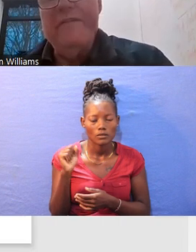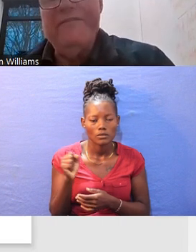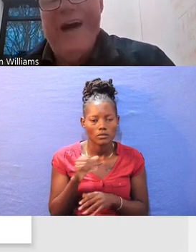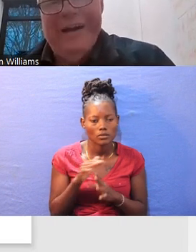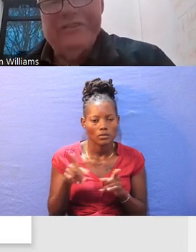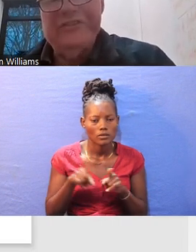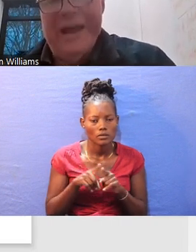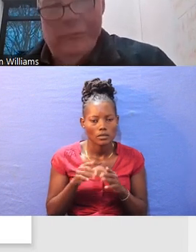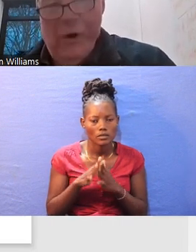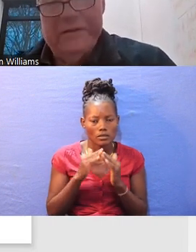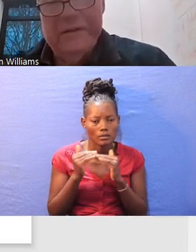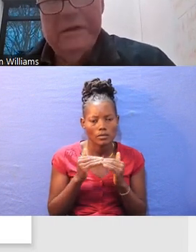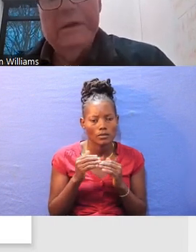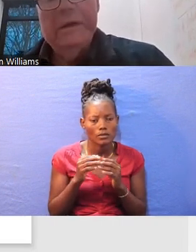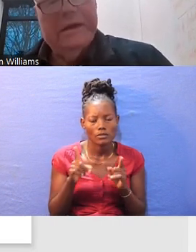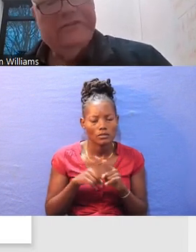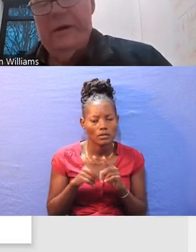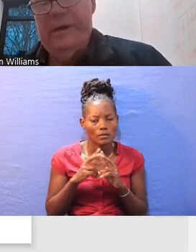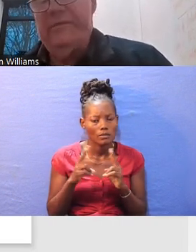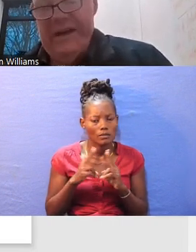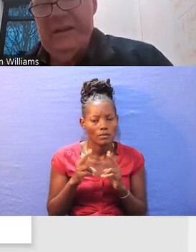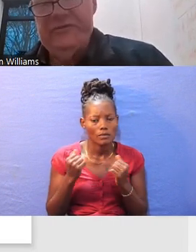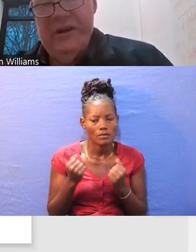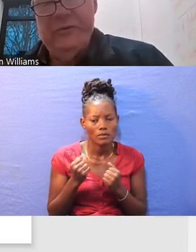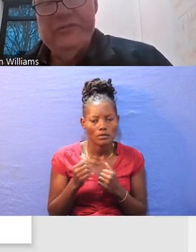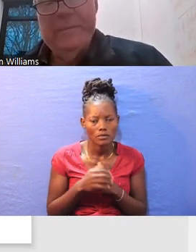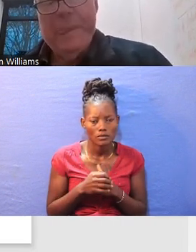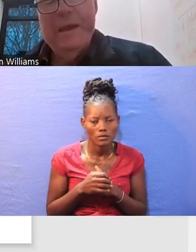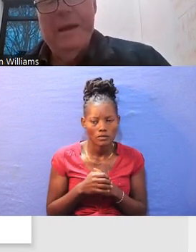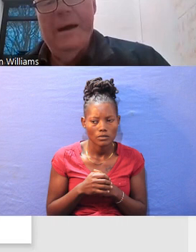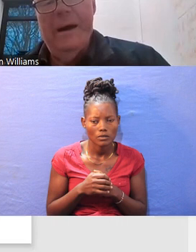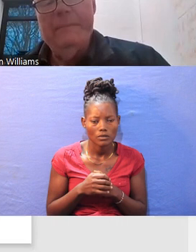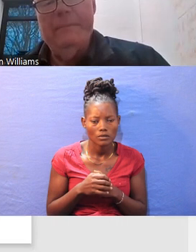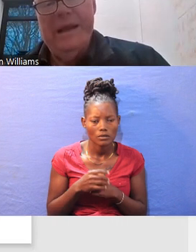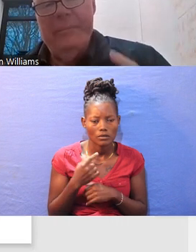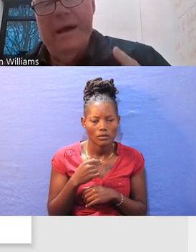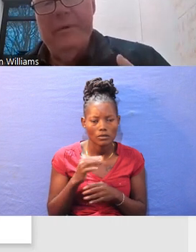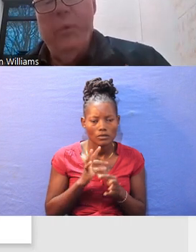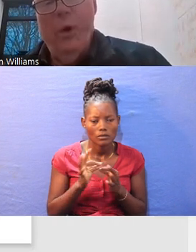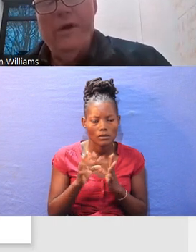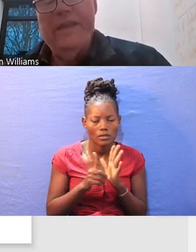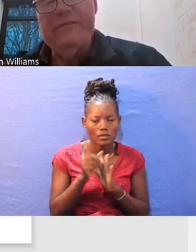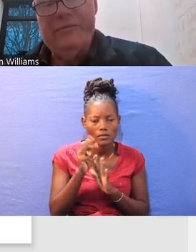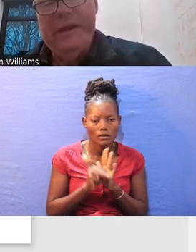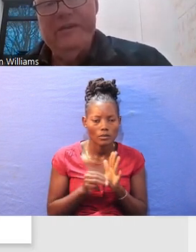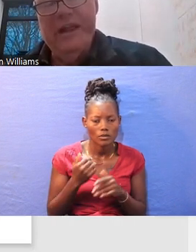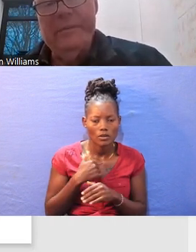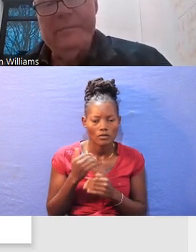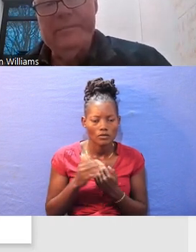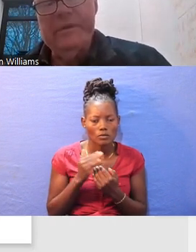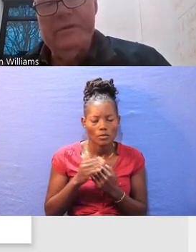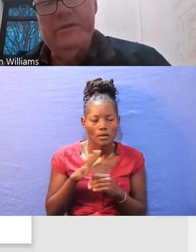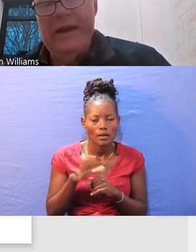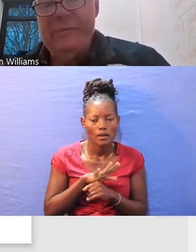we're not firing at the same rate. It can still be fairly strenuous. But I would warn that for speed